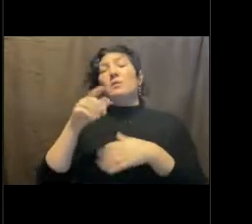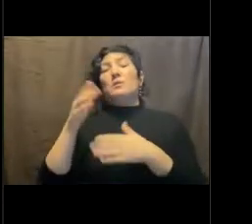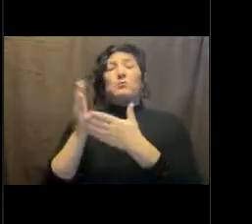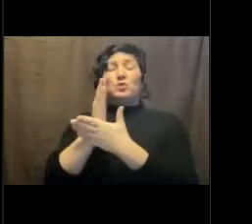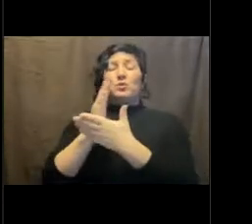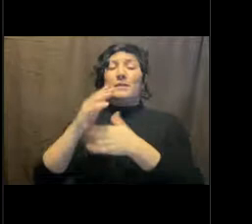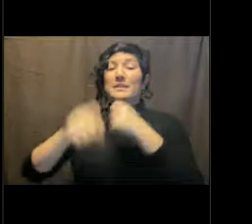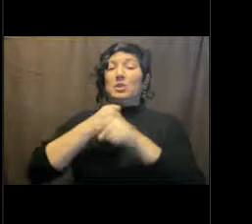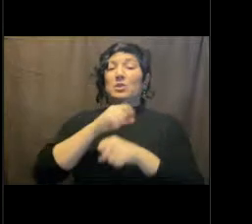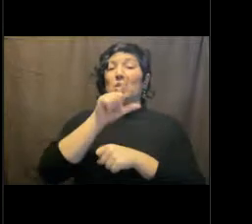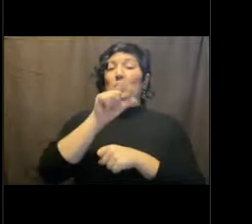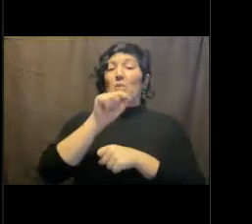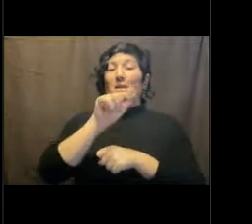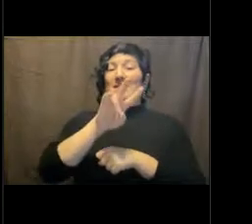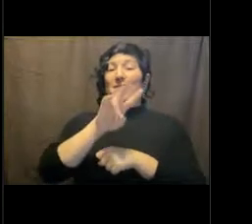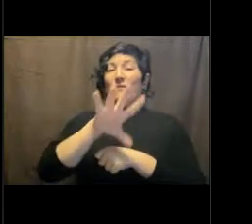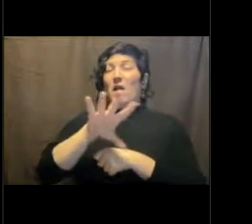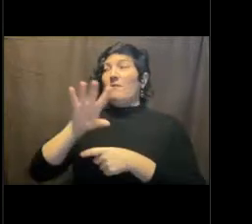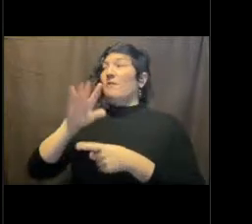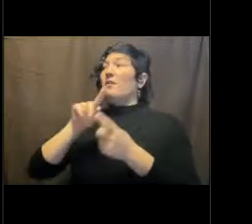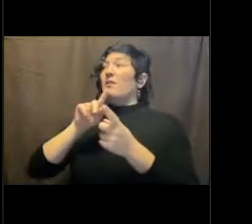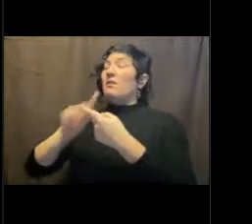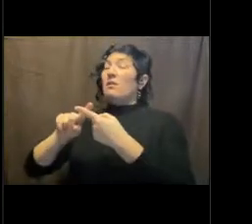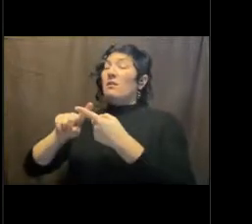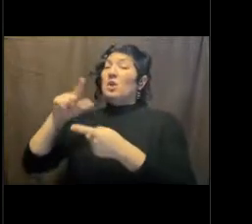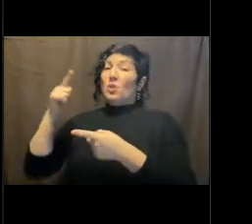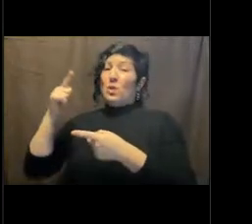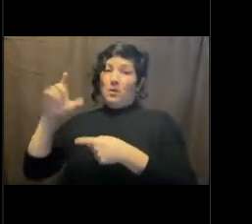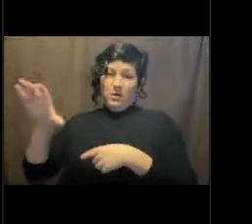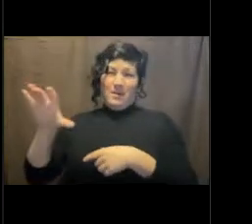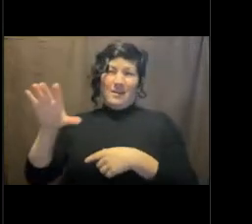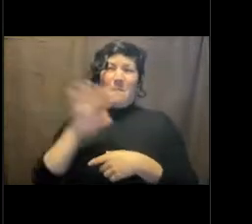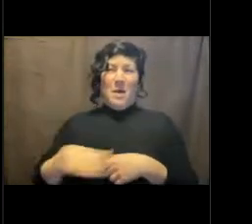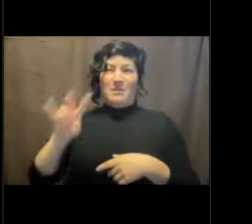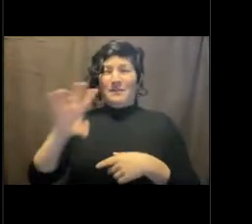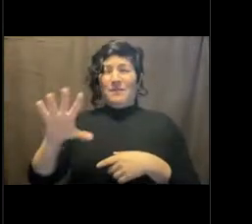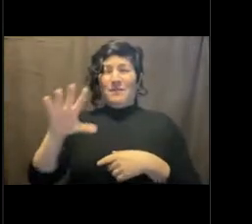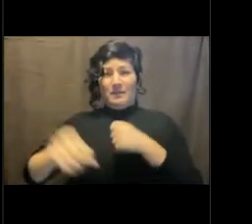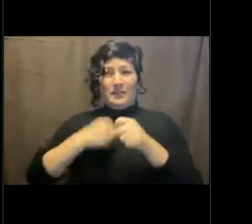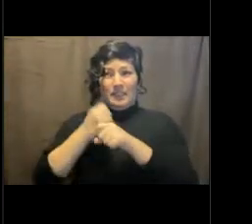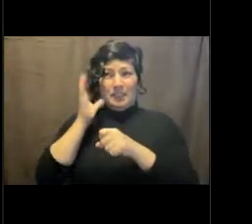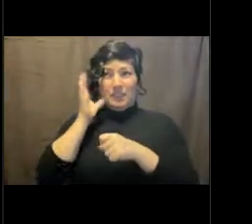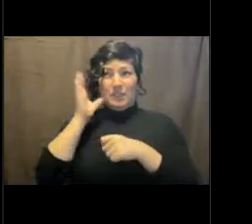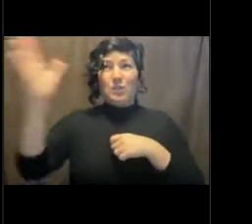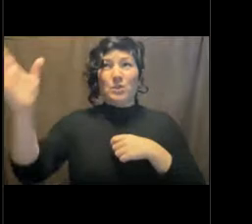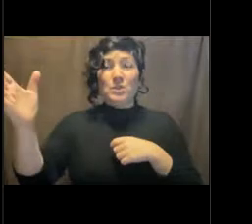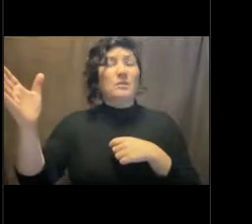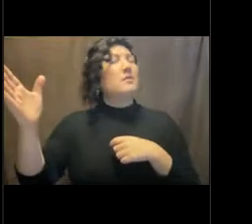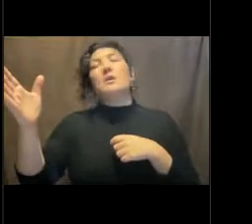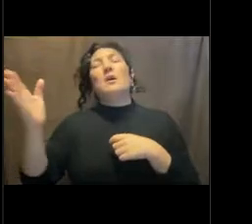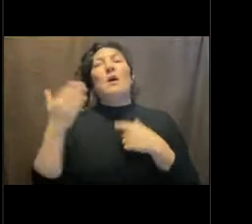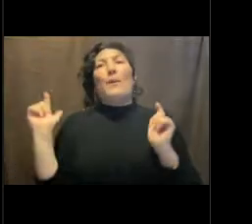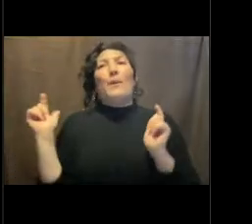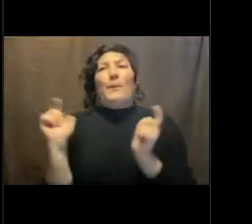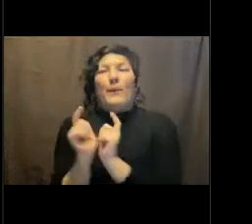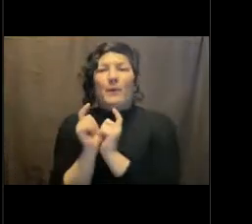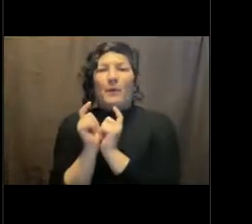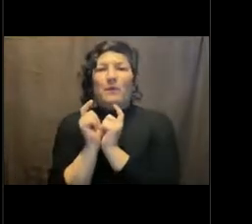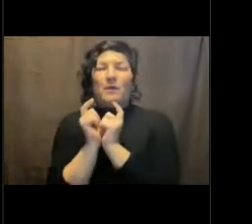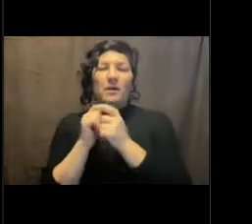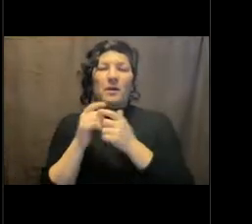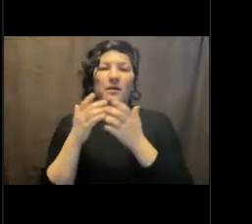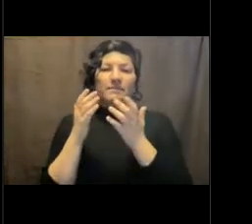and 2100. So almost about 75 years into the future, we're projecting very little habitat left for this cold water